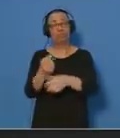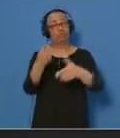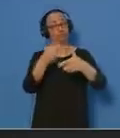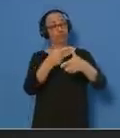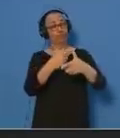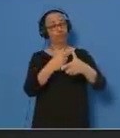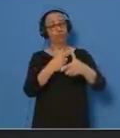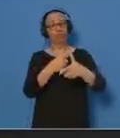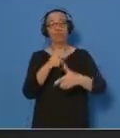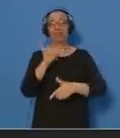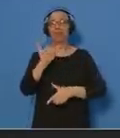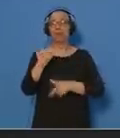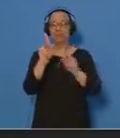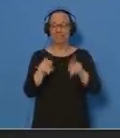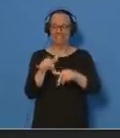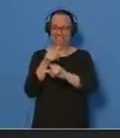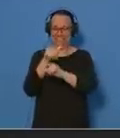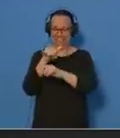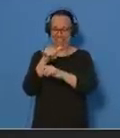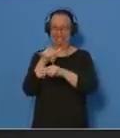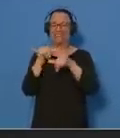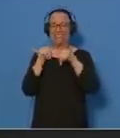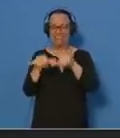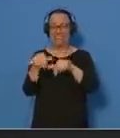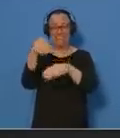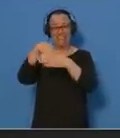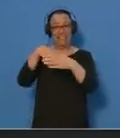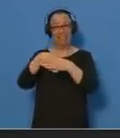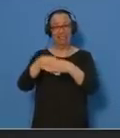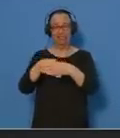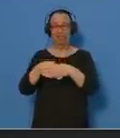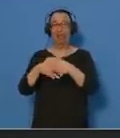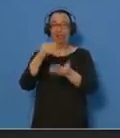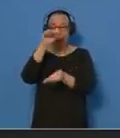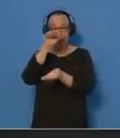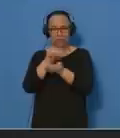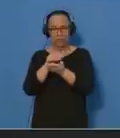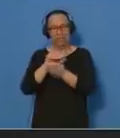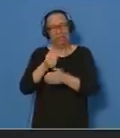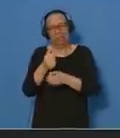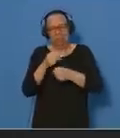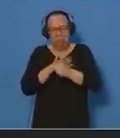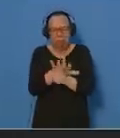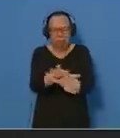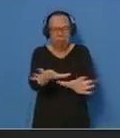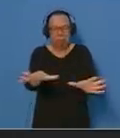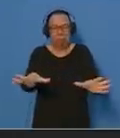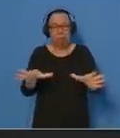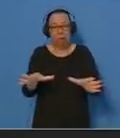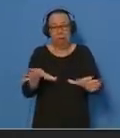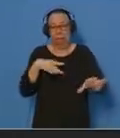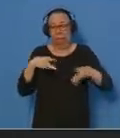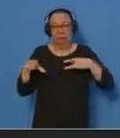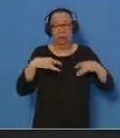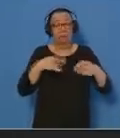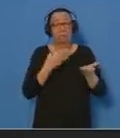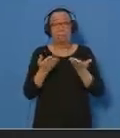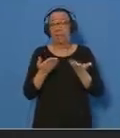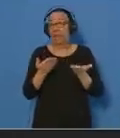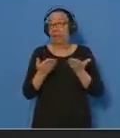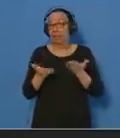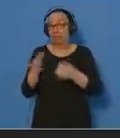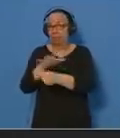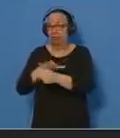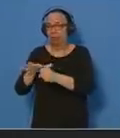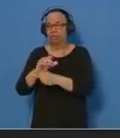sure that persons stay inside so that we can reduce any possible additional transmission which may be taking place locally. That's the first and